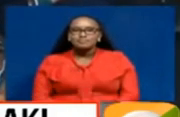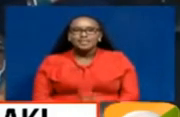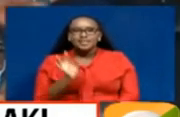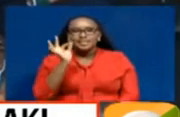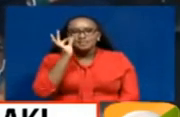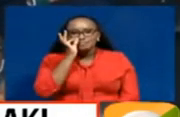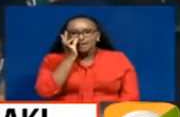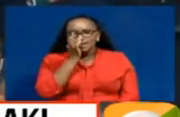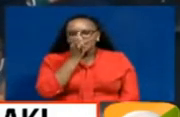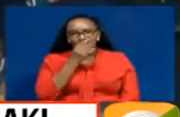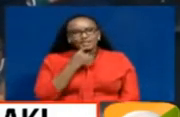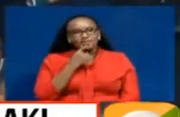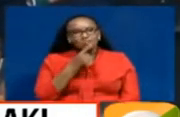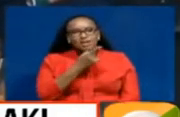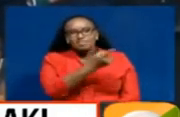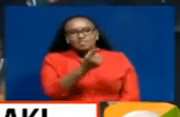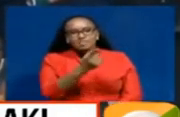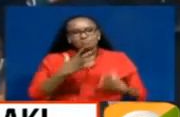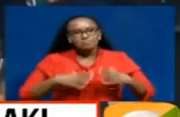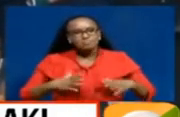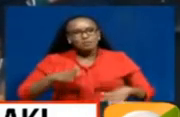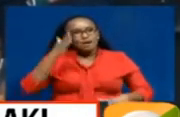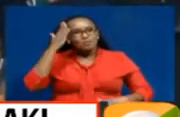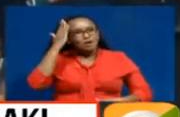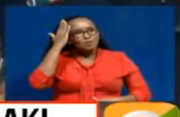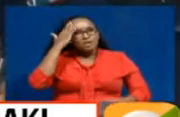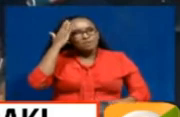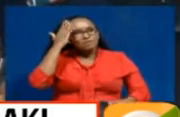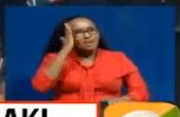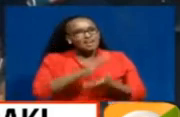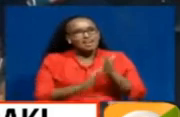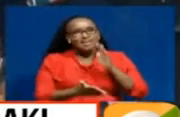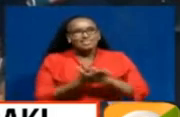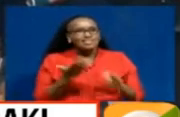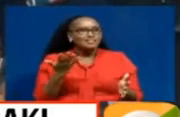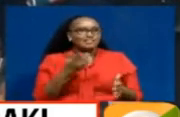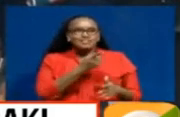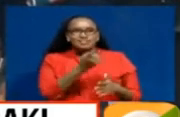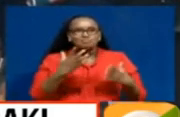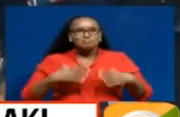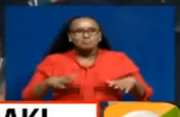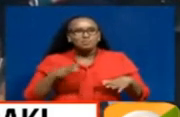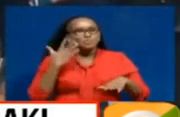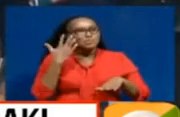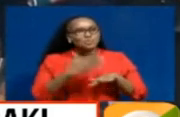Kibaki will tell you these people don't know what they're doing. Bure kabisa.